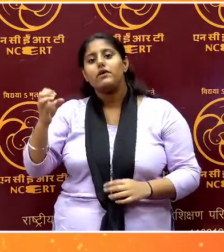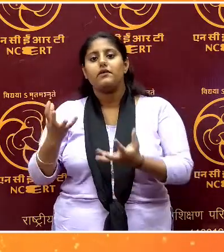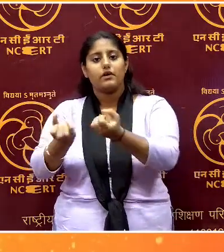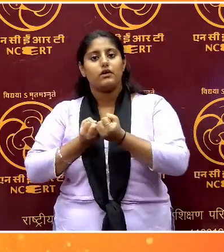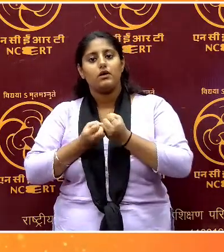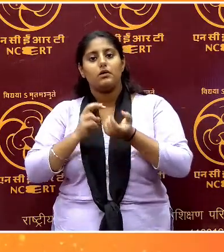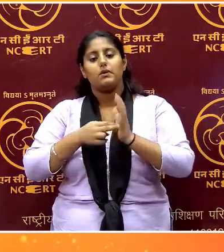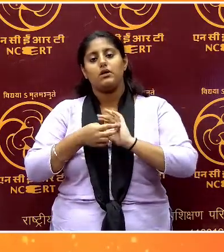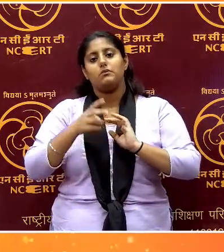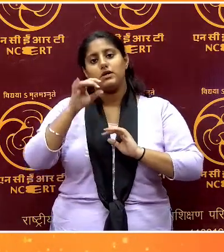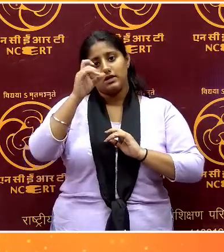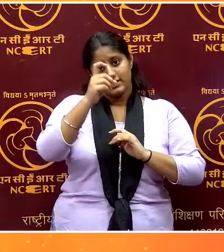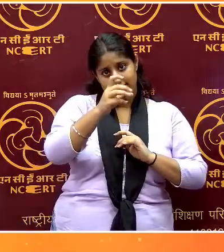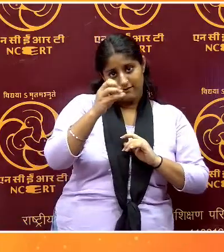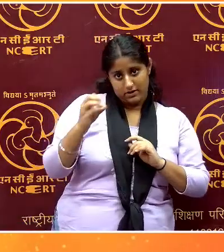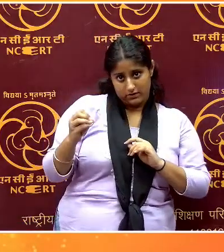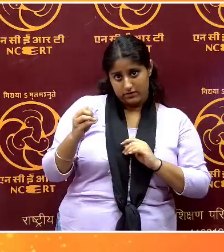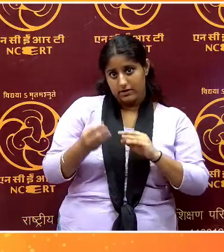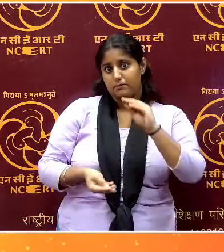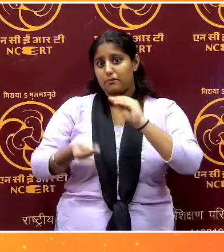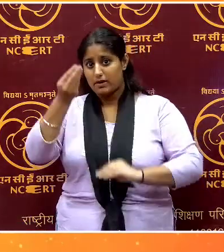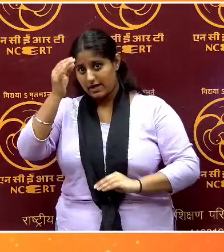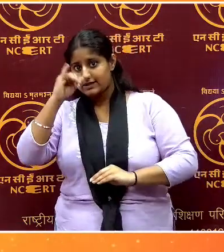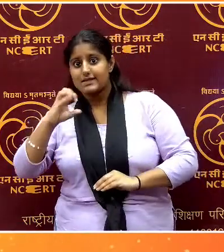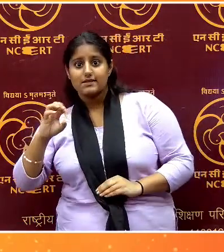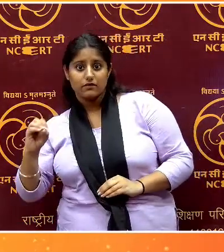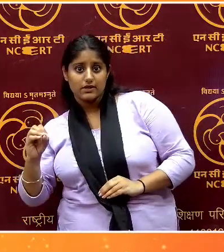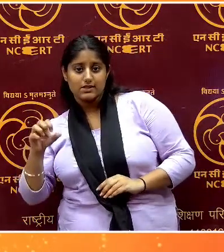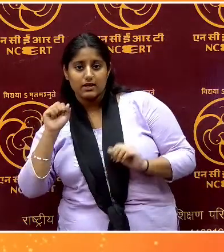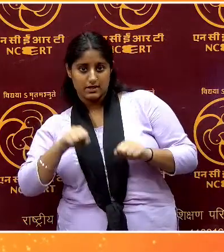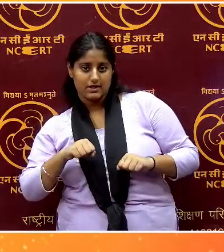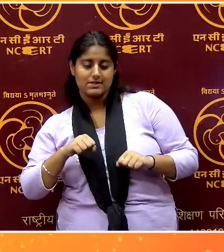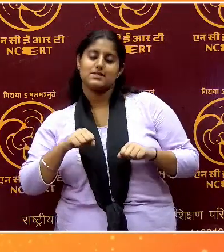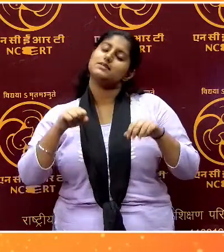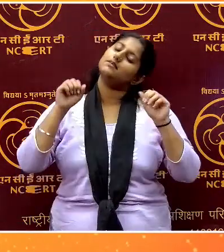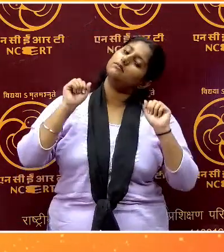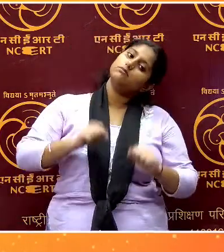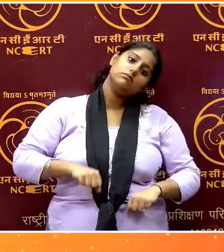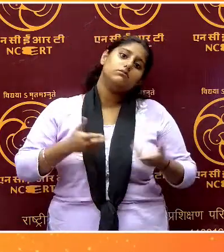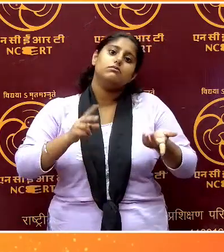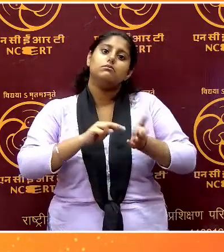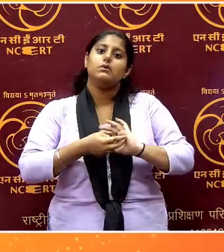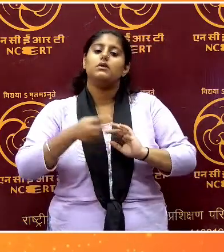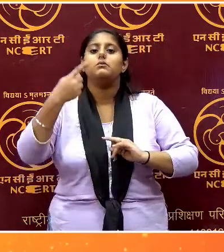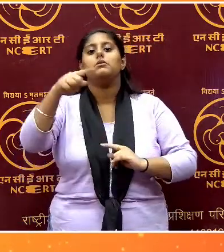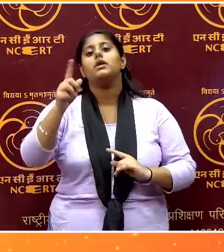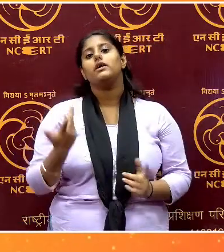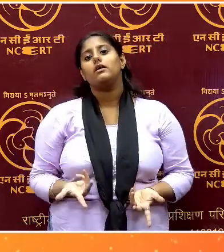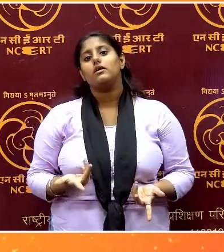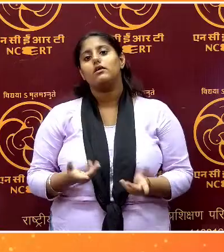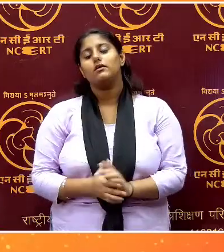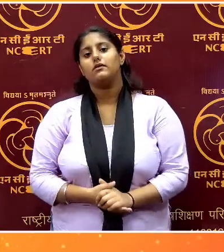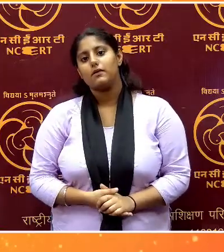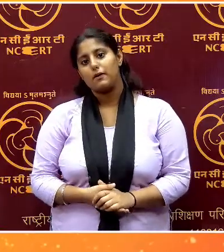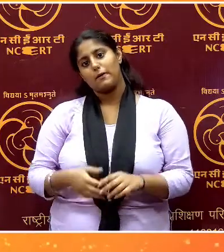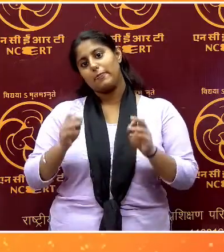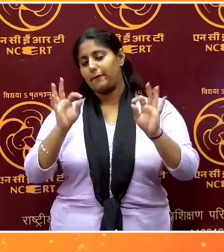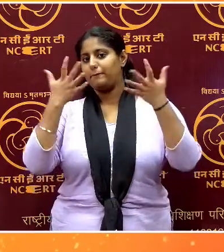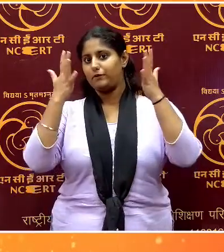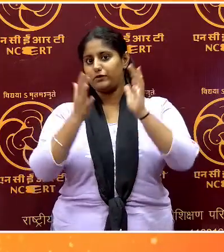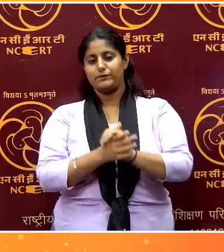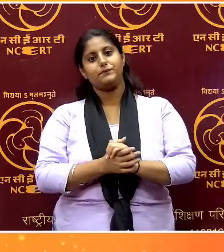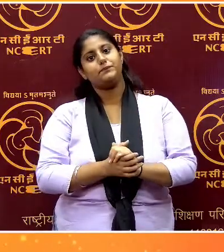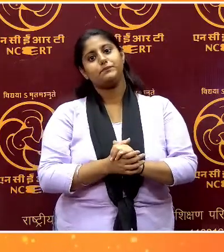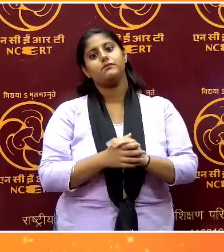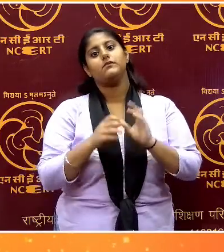is 700 greater than 600? Yes. Yes. She is That is correct. why she is correct. Good.